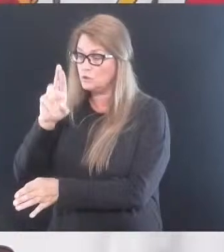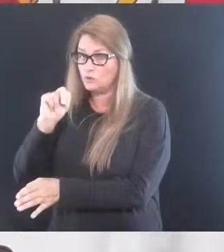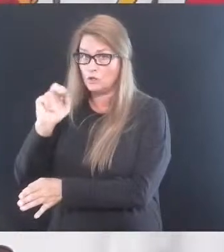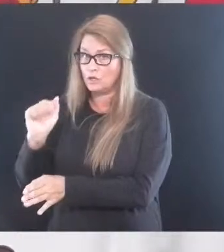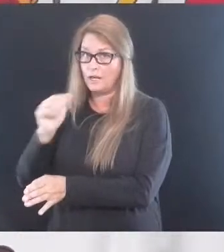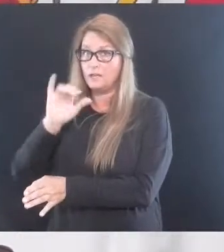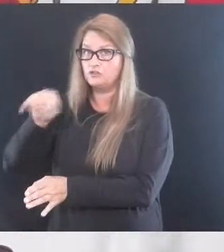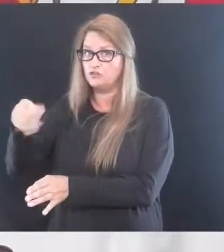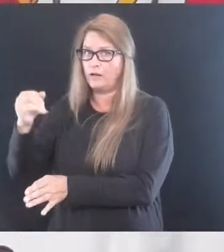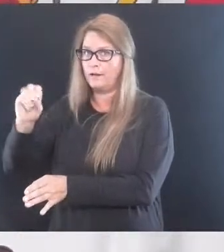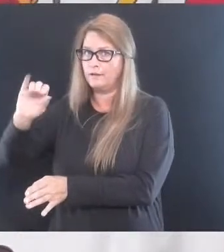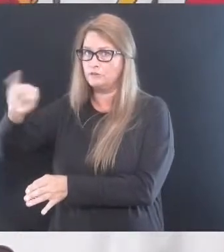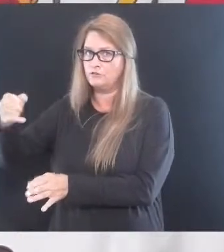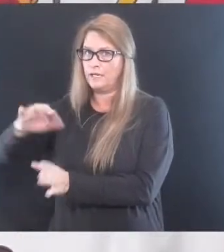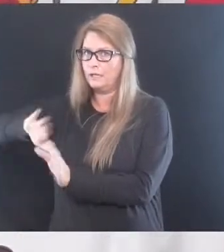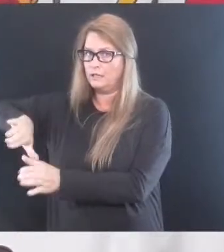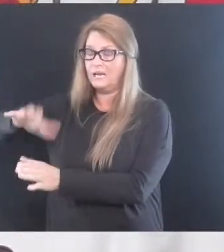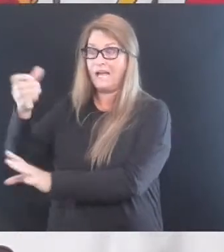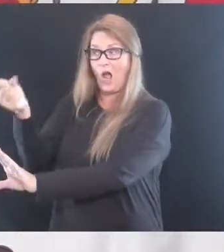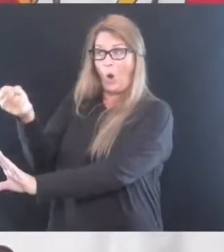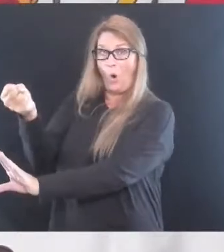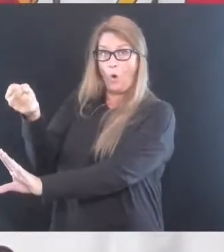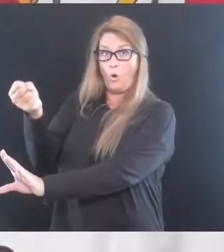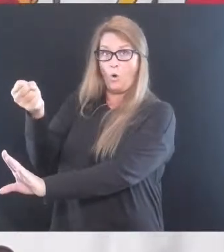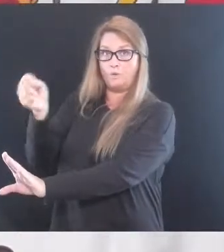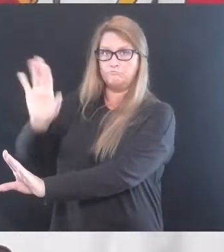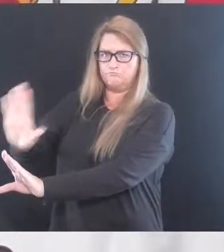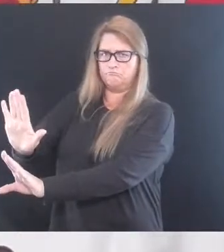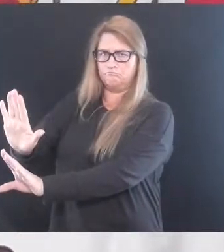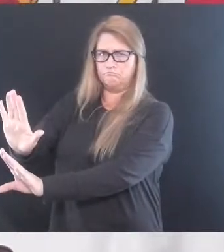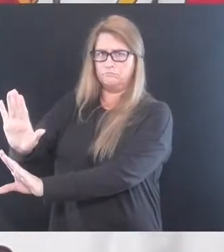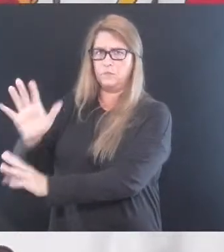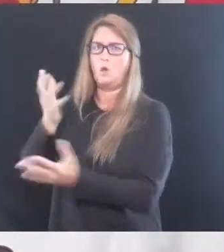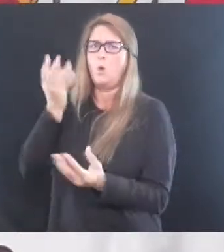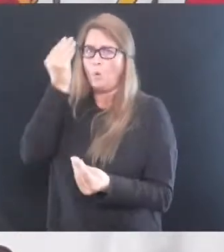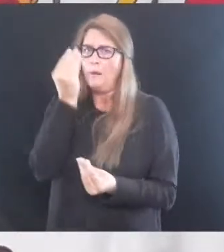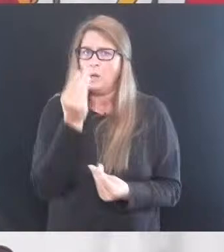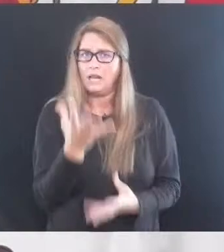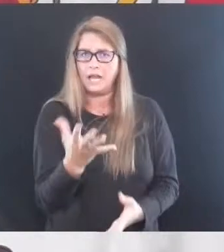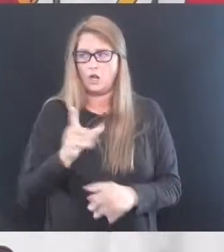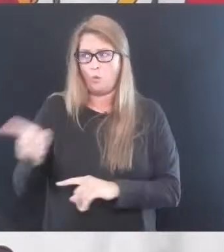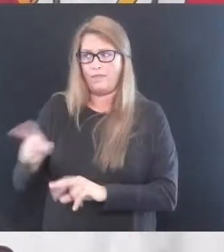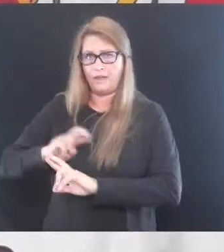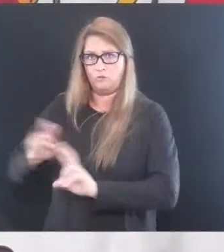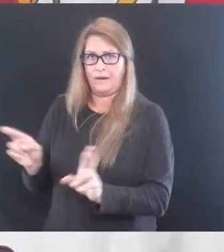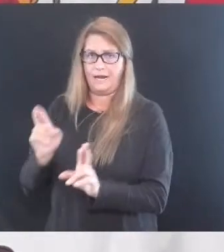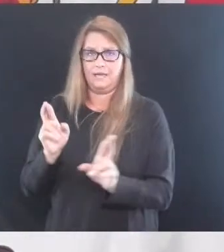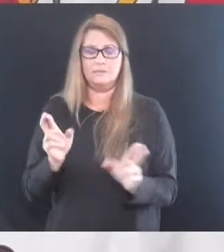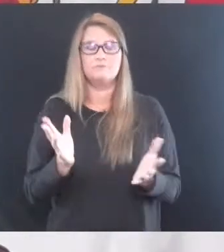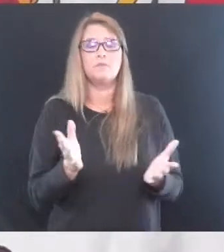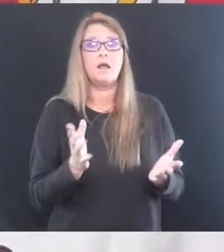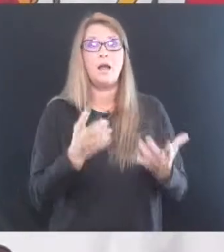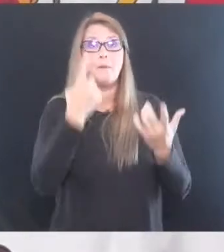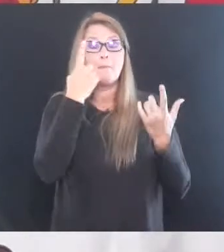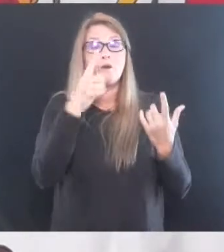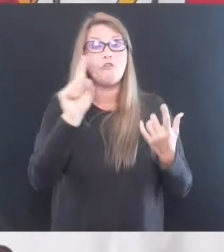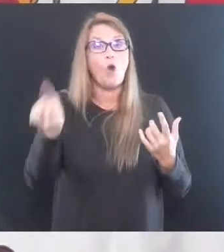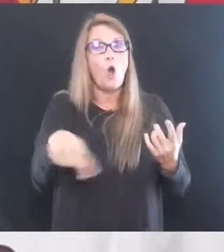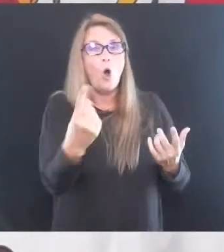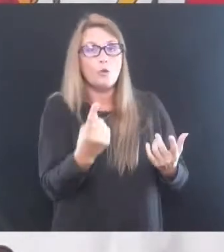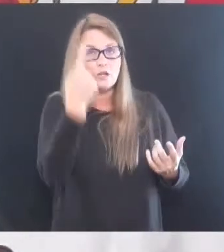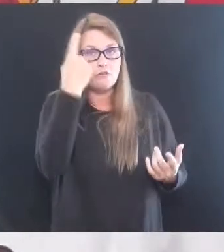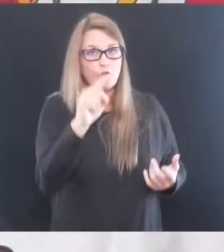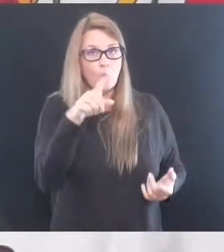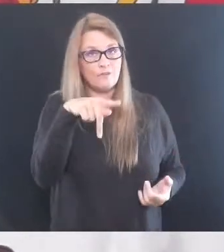had J&J yet. We'll let you know, and we'll let you know very soon. But in that being